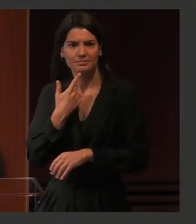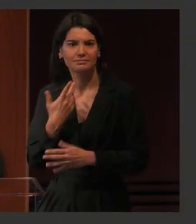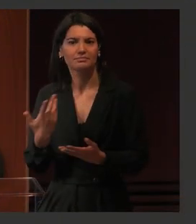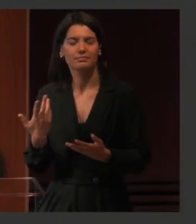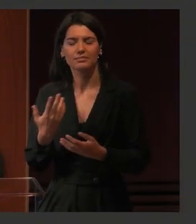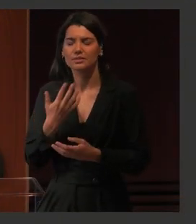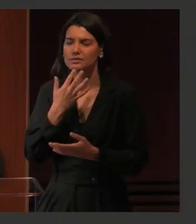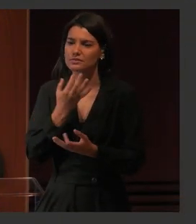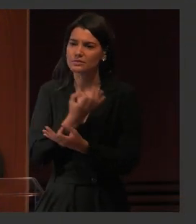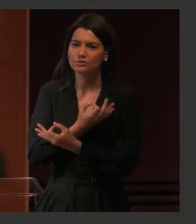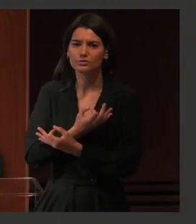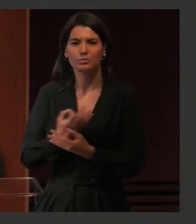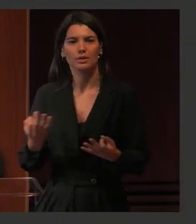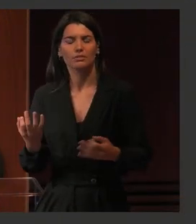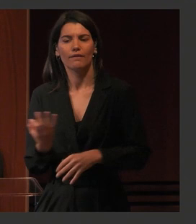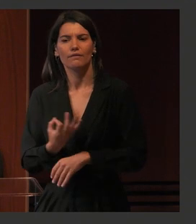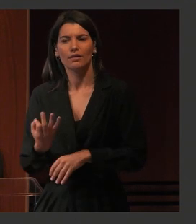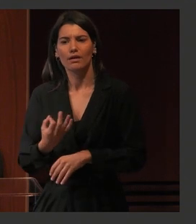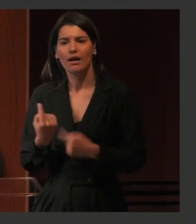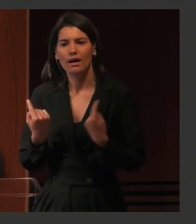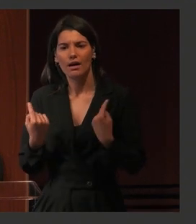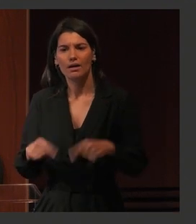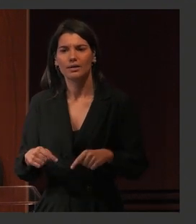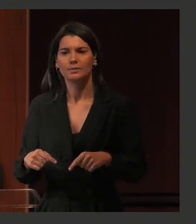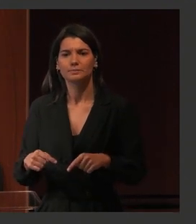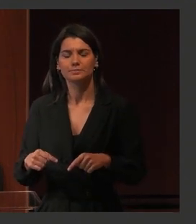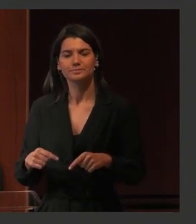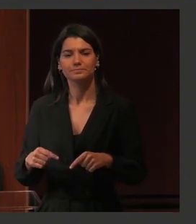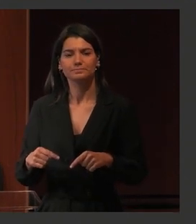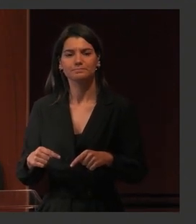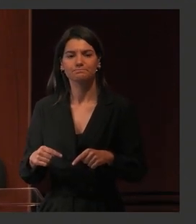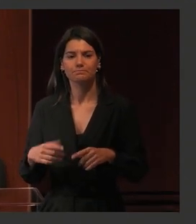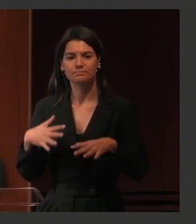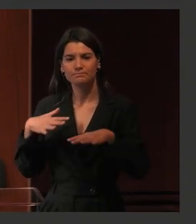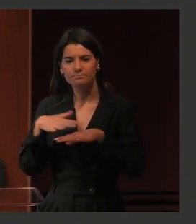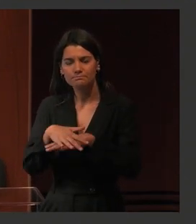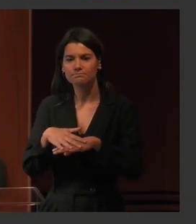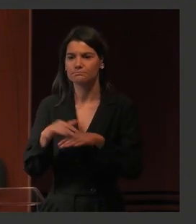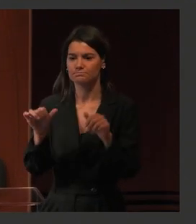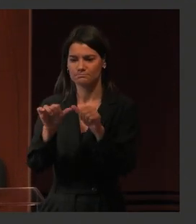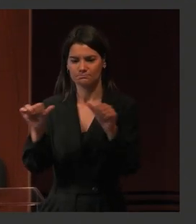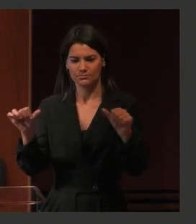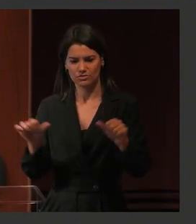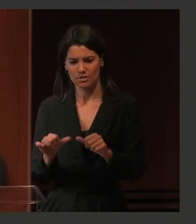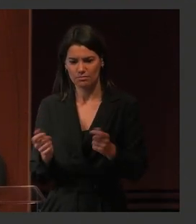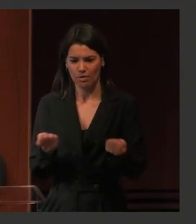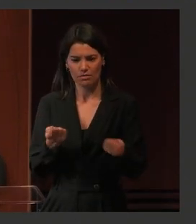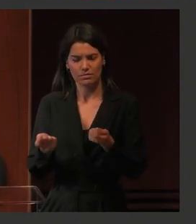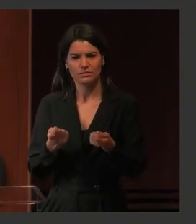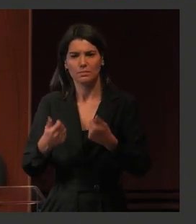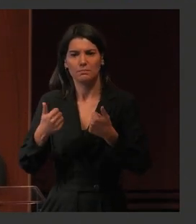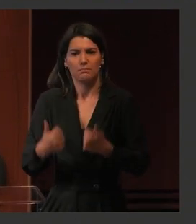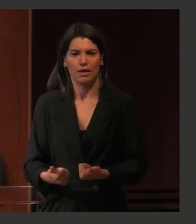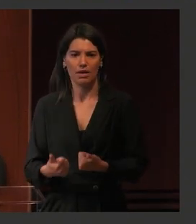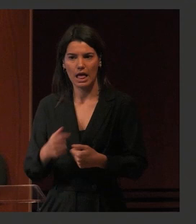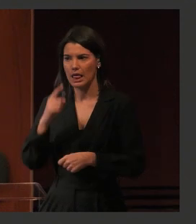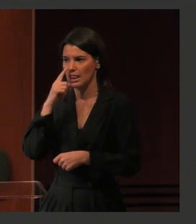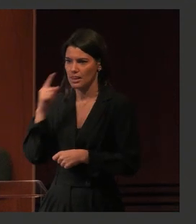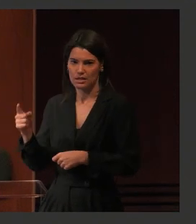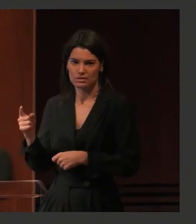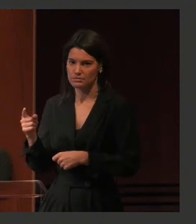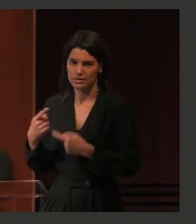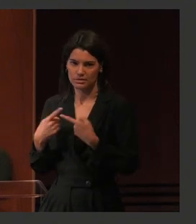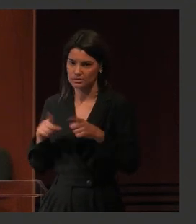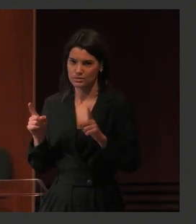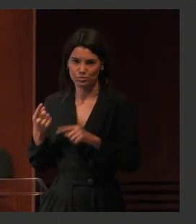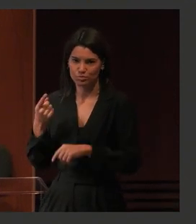an organized, well-organized school library system. This is not the case in Germany. There are many